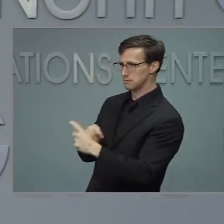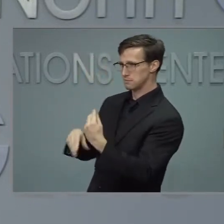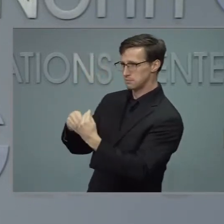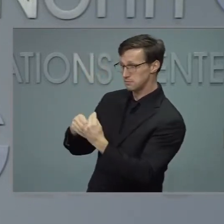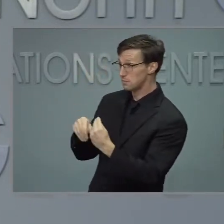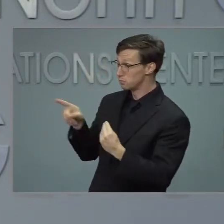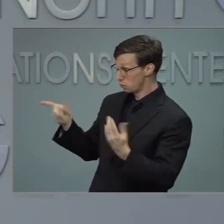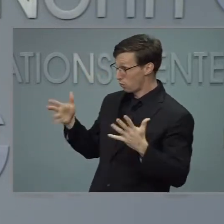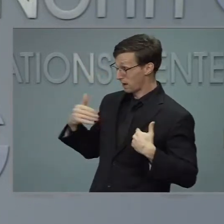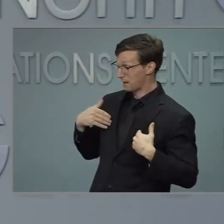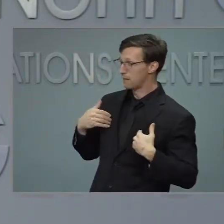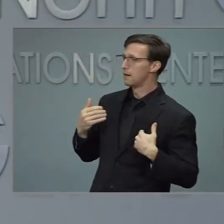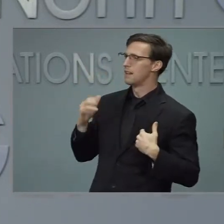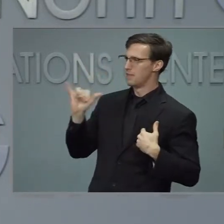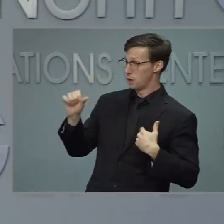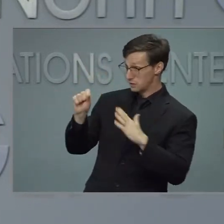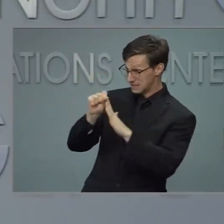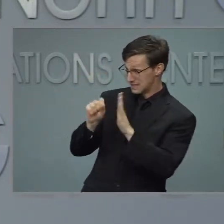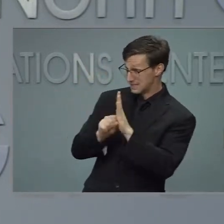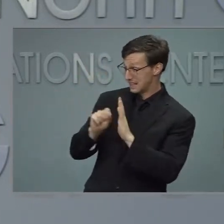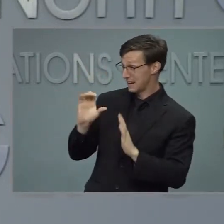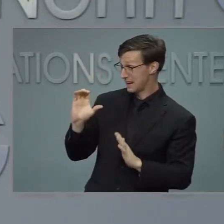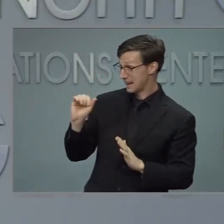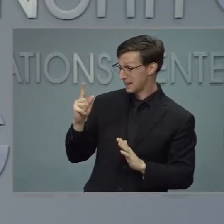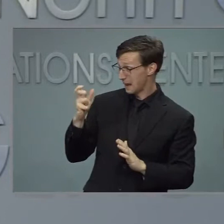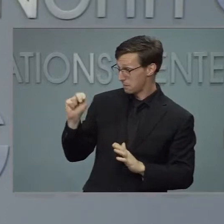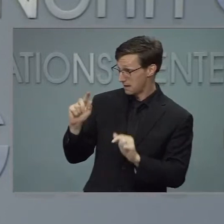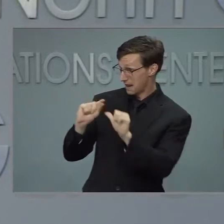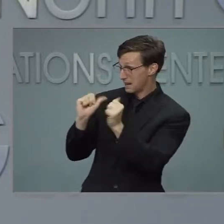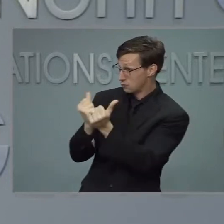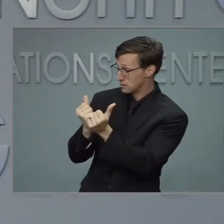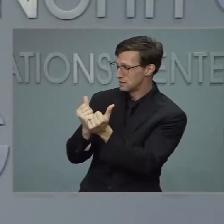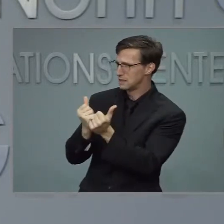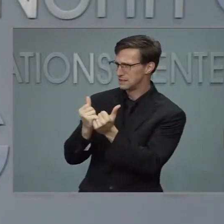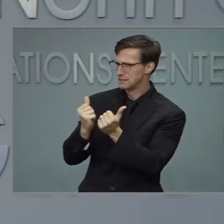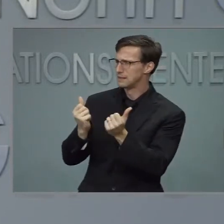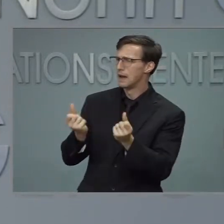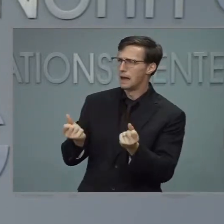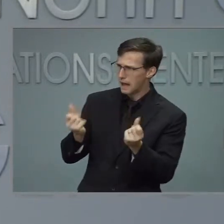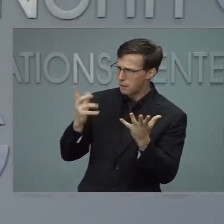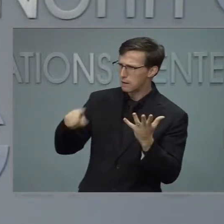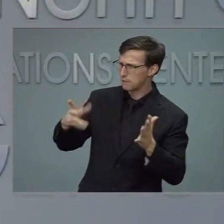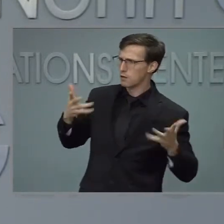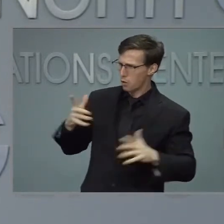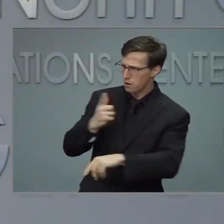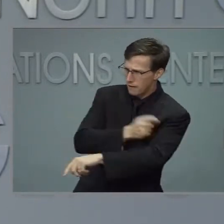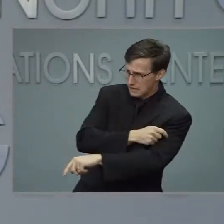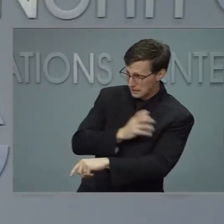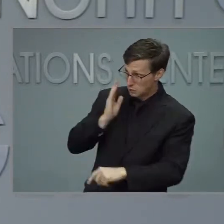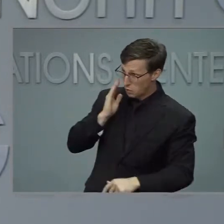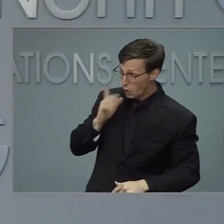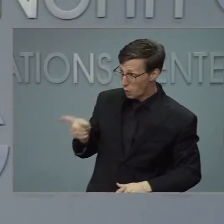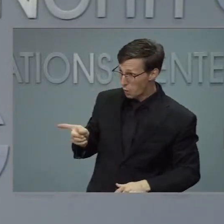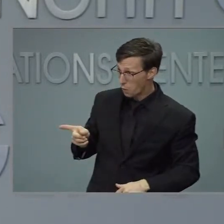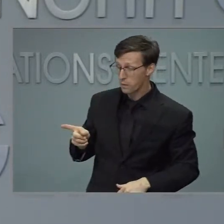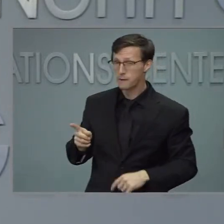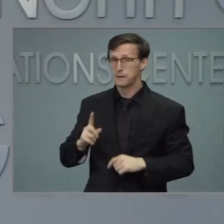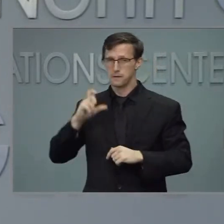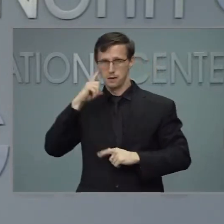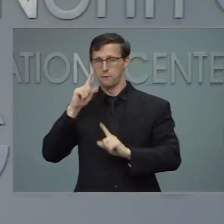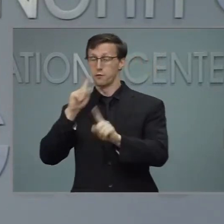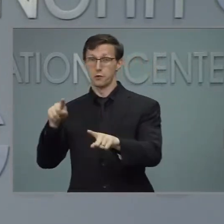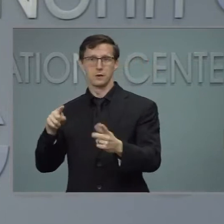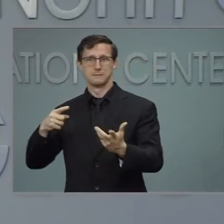vaccinated? Not sure about that, and that's one of the reasons why we're going to get this information to get verification, but